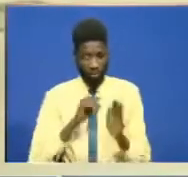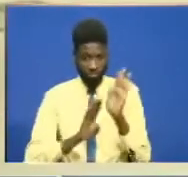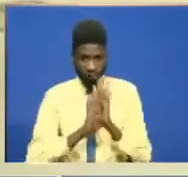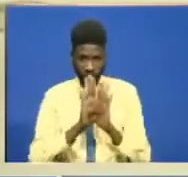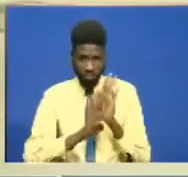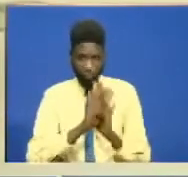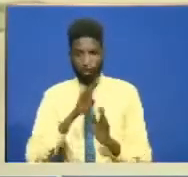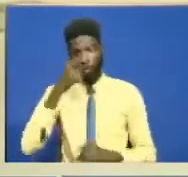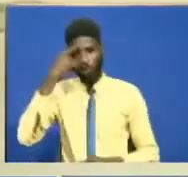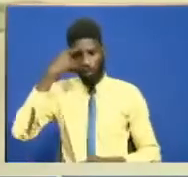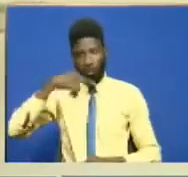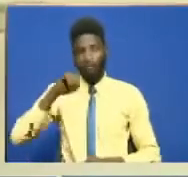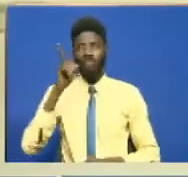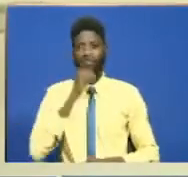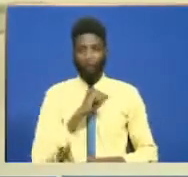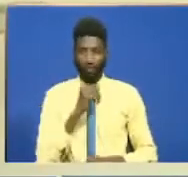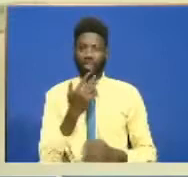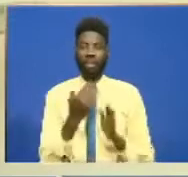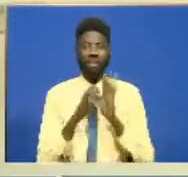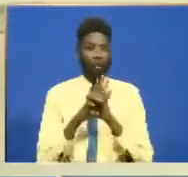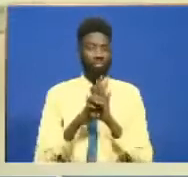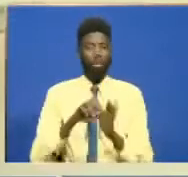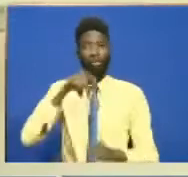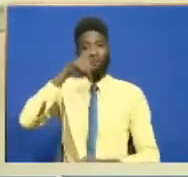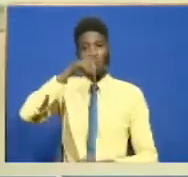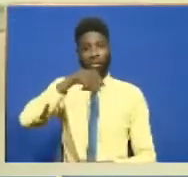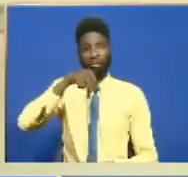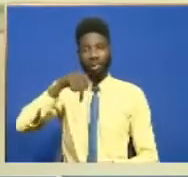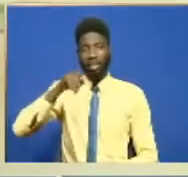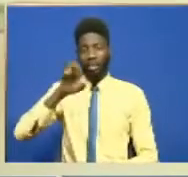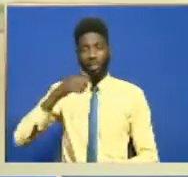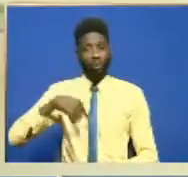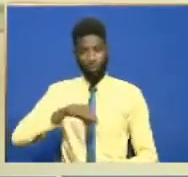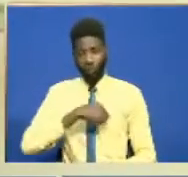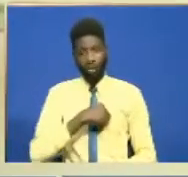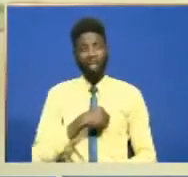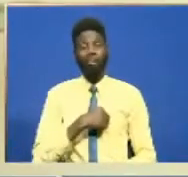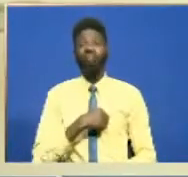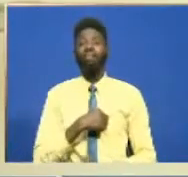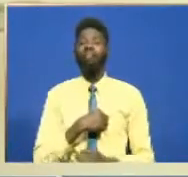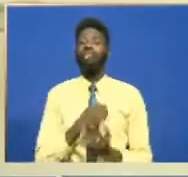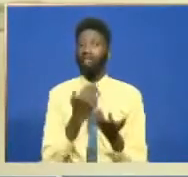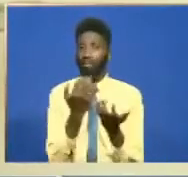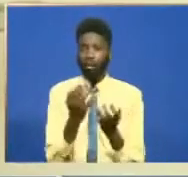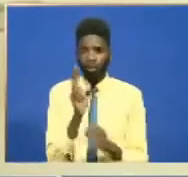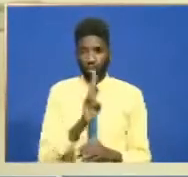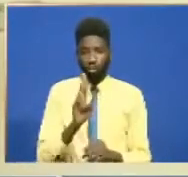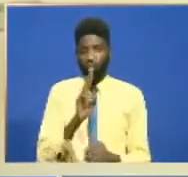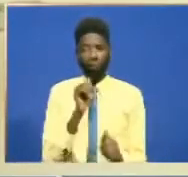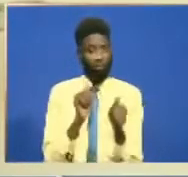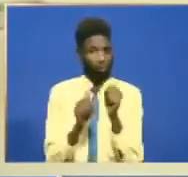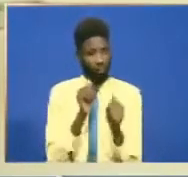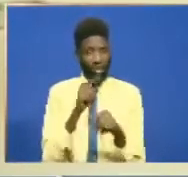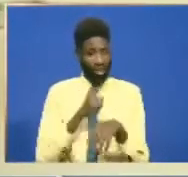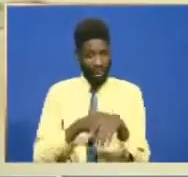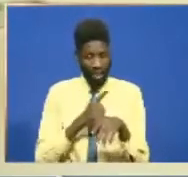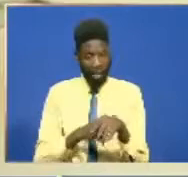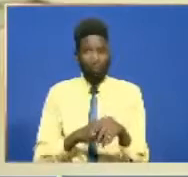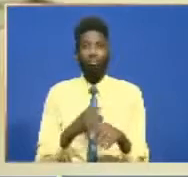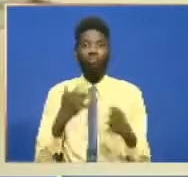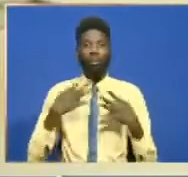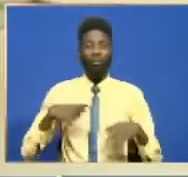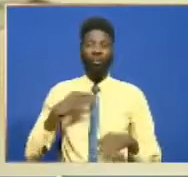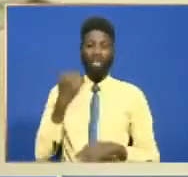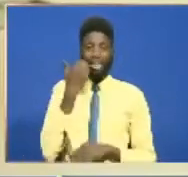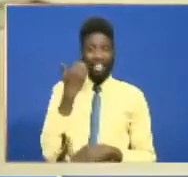policies, including what kind of PPEs do we need to use in our outpatient, and once we are seeing any patient, must be